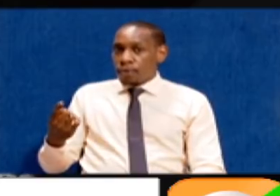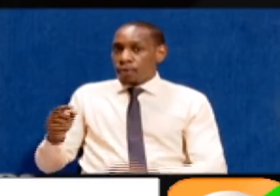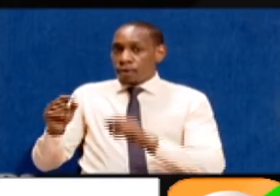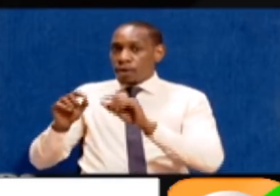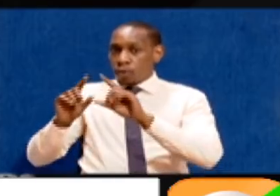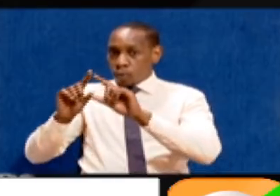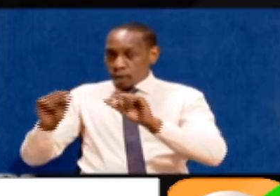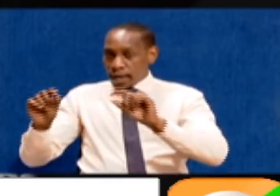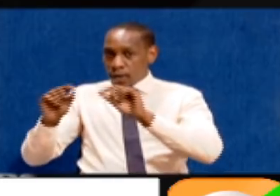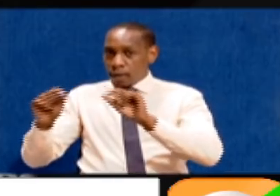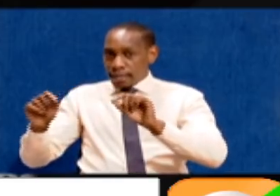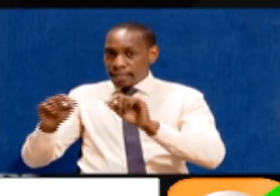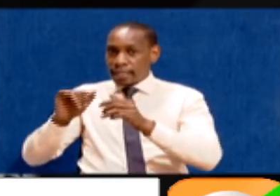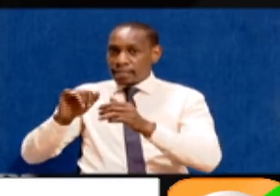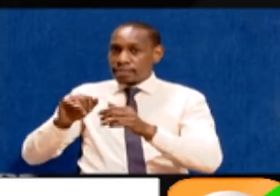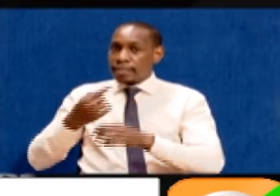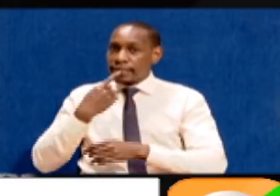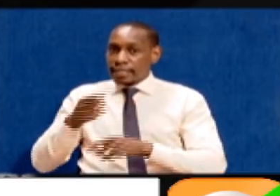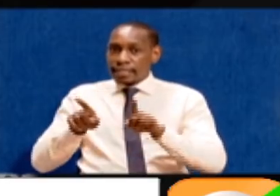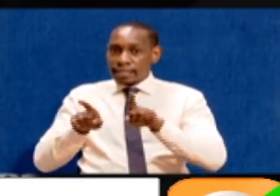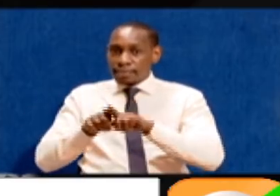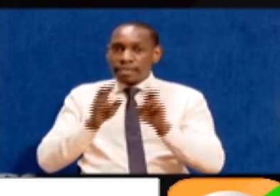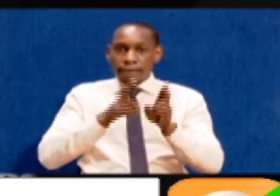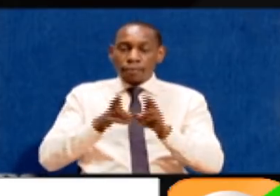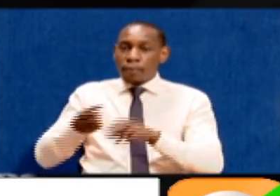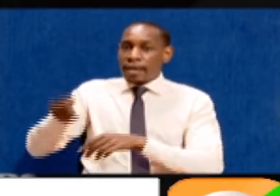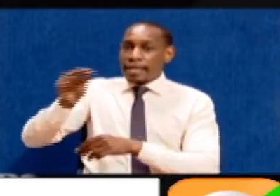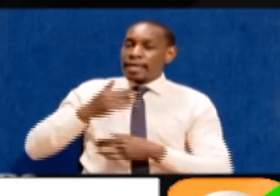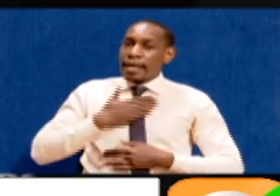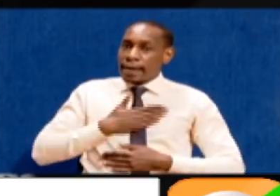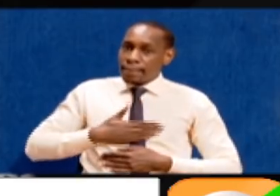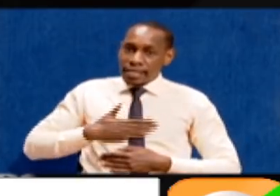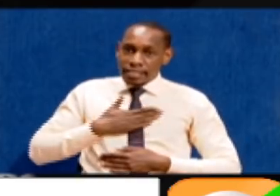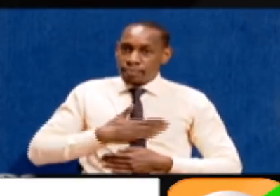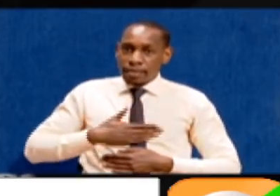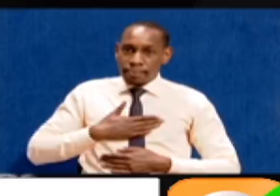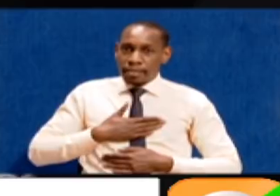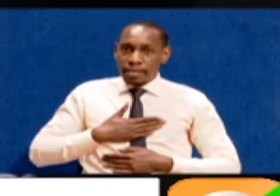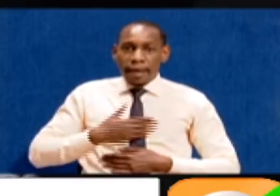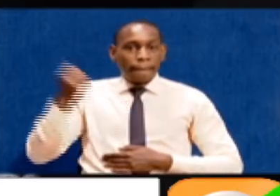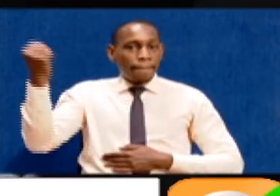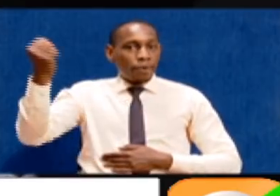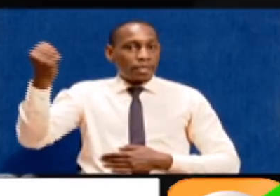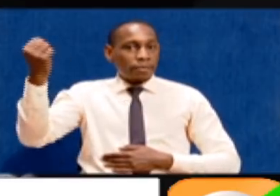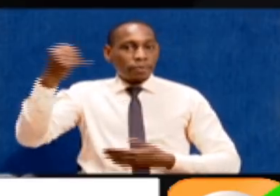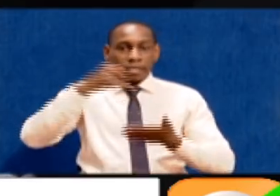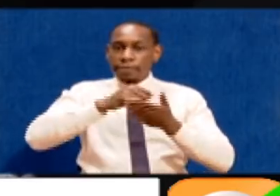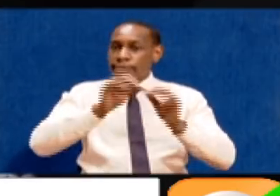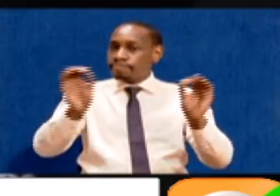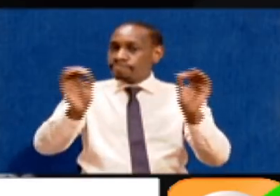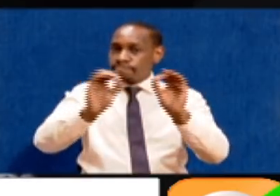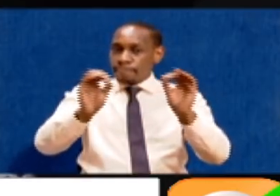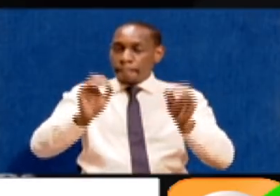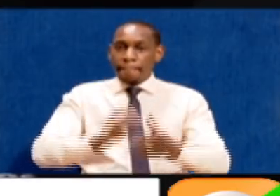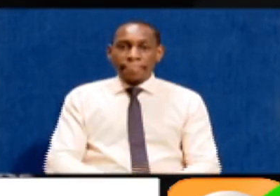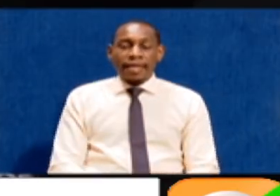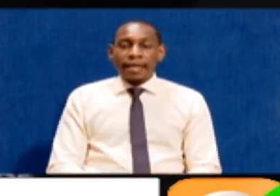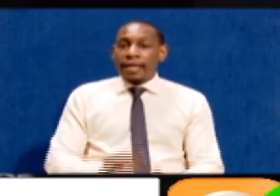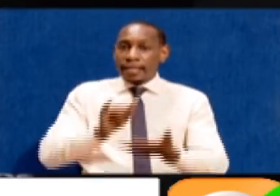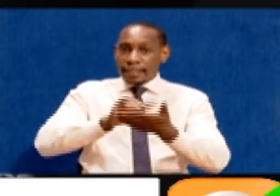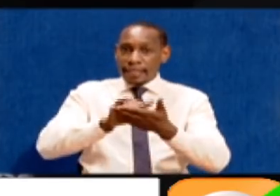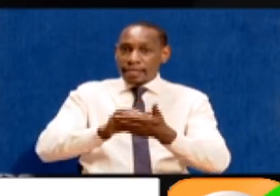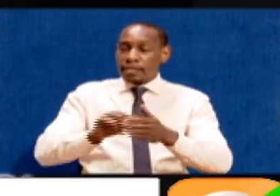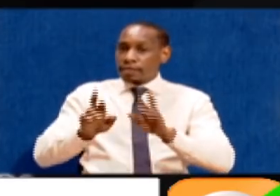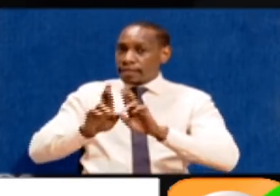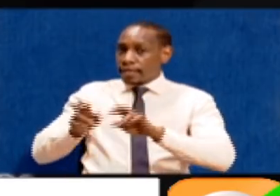they need to say. And I normally add, and please don't play politics. That already